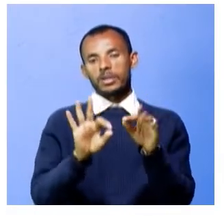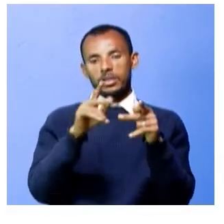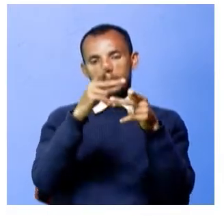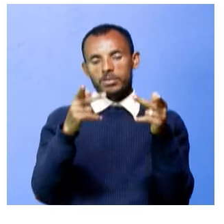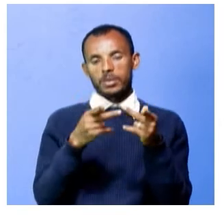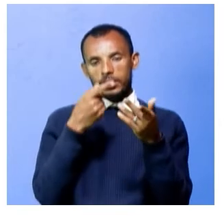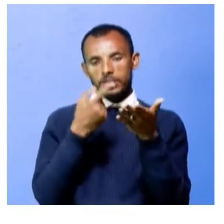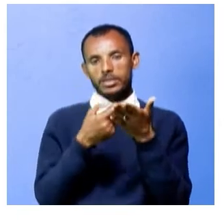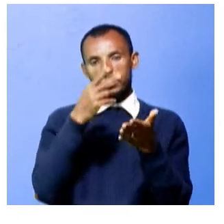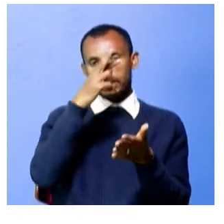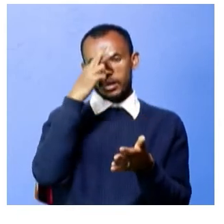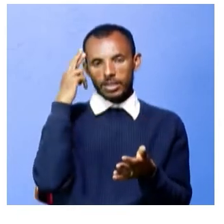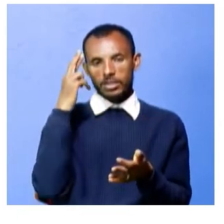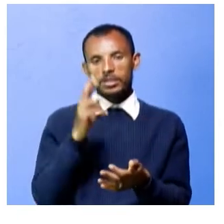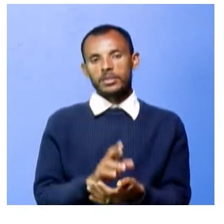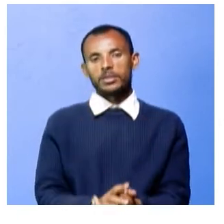this case,